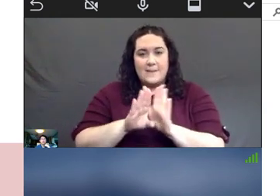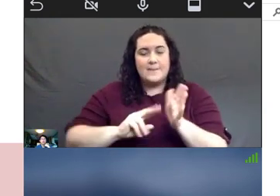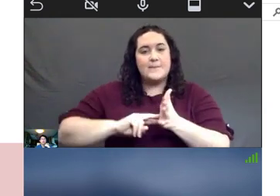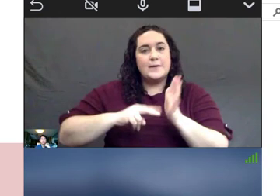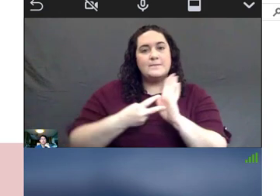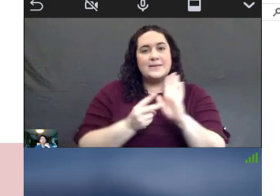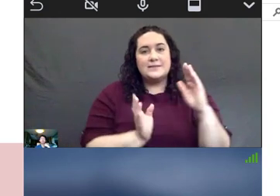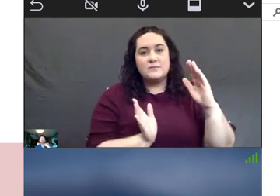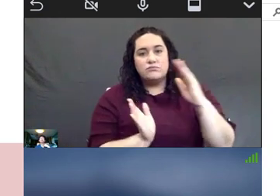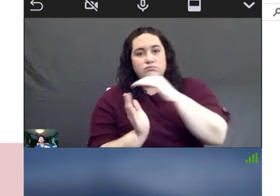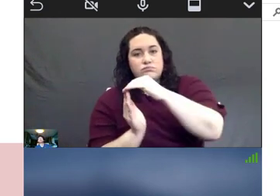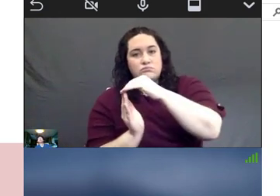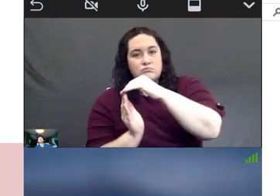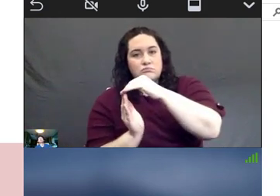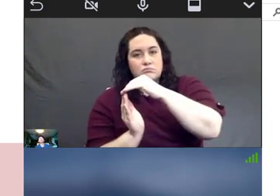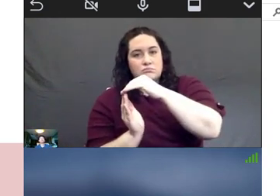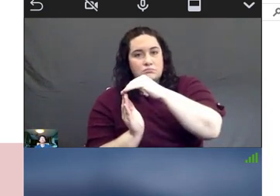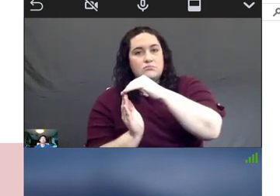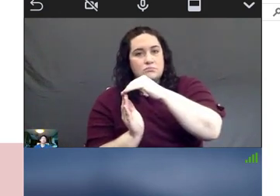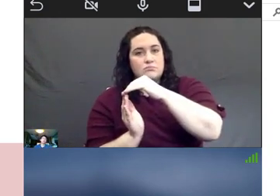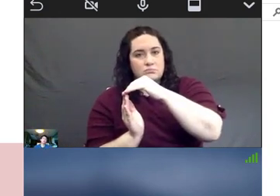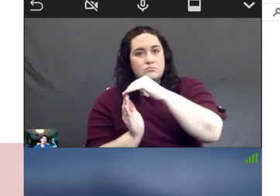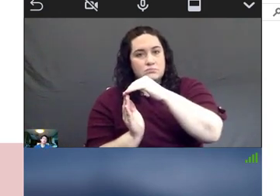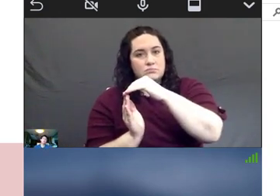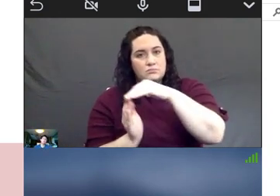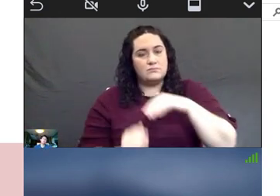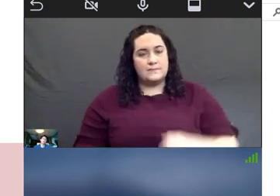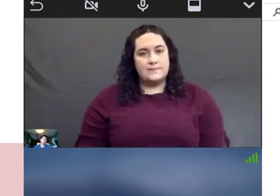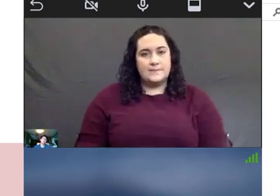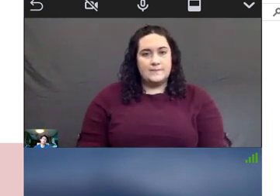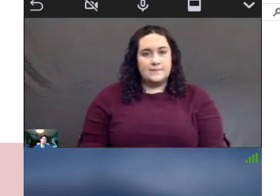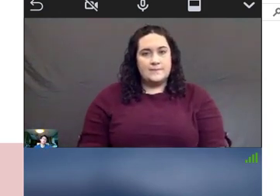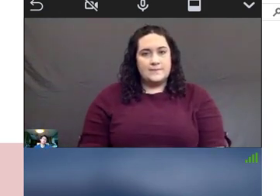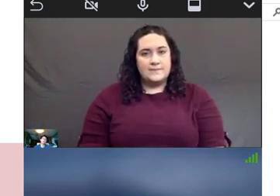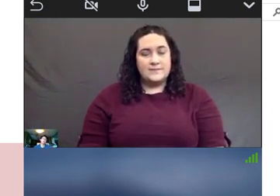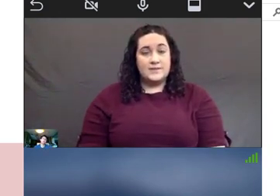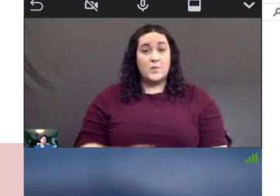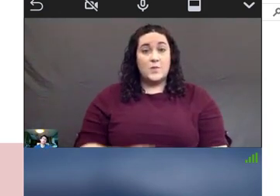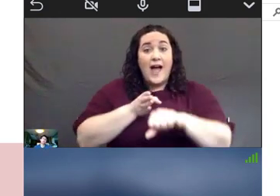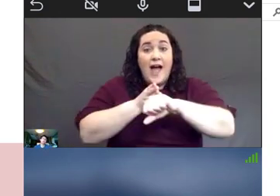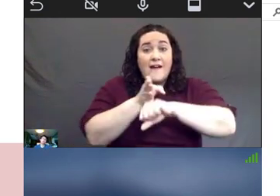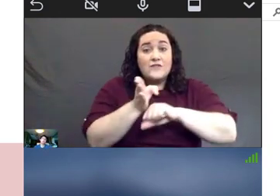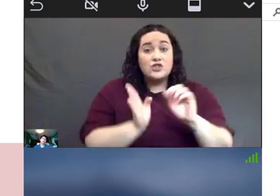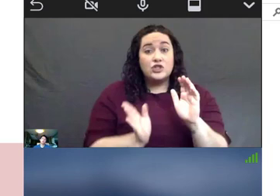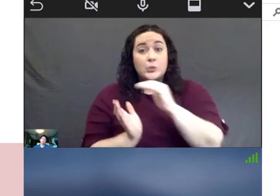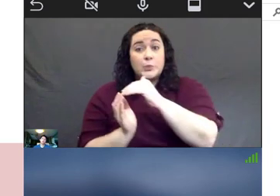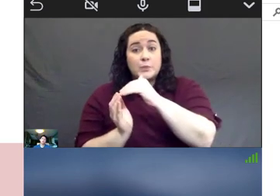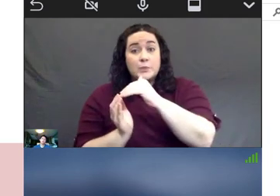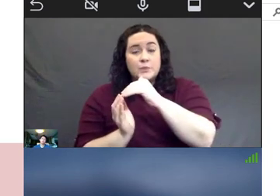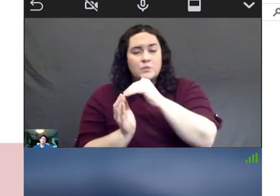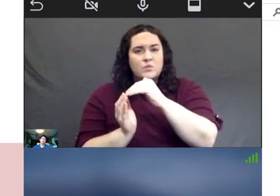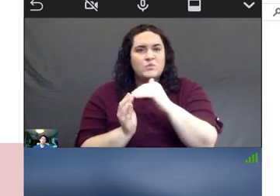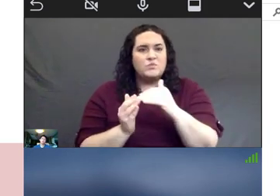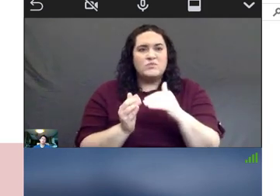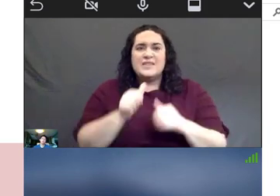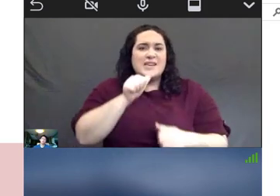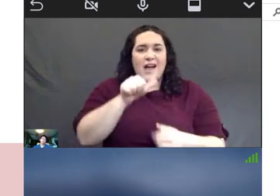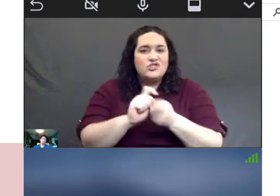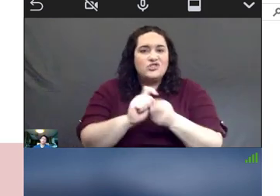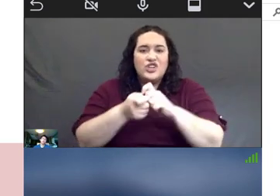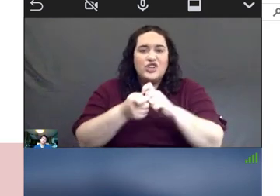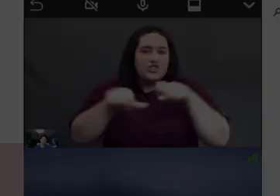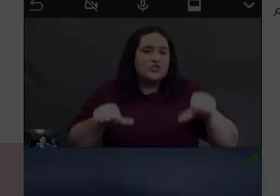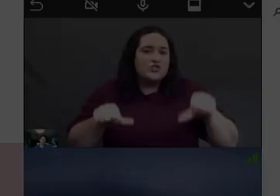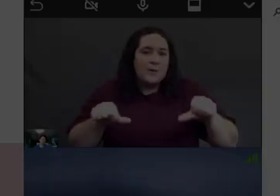Right? So after this point, the flow is fully developed. So it's no longer changing with its position in the pipe. So what happens here in the entrance